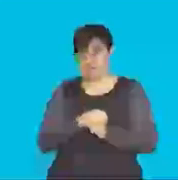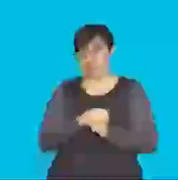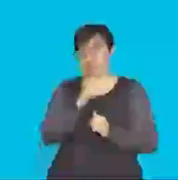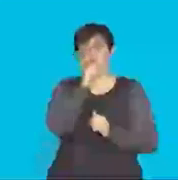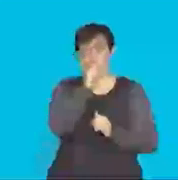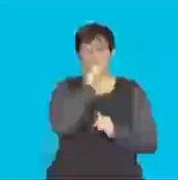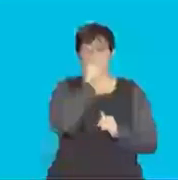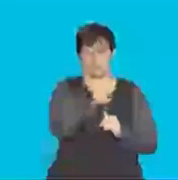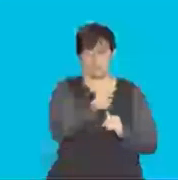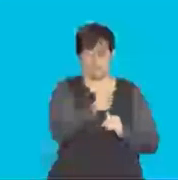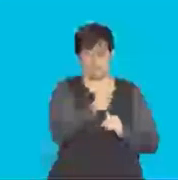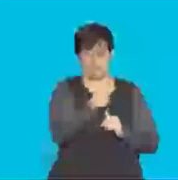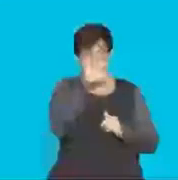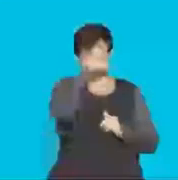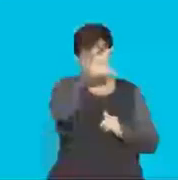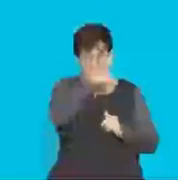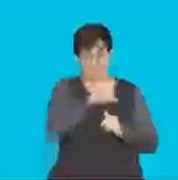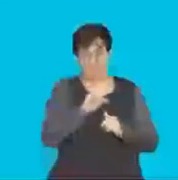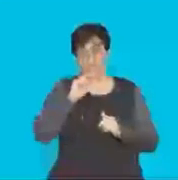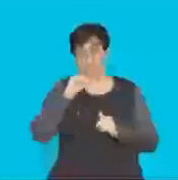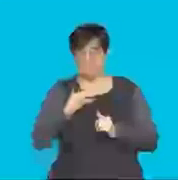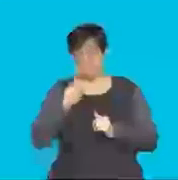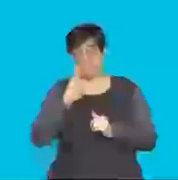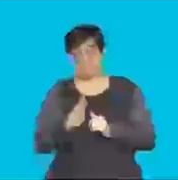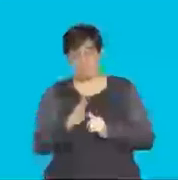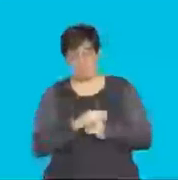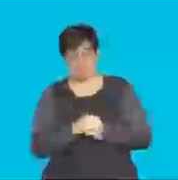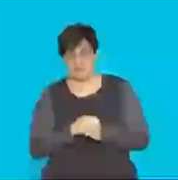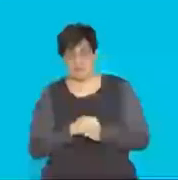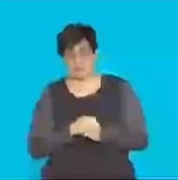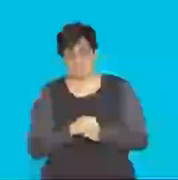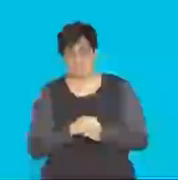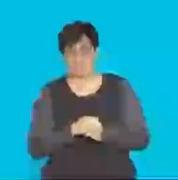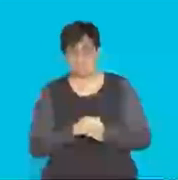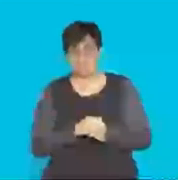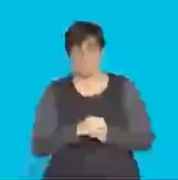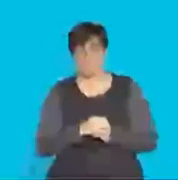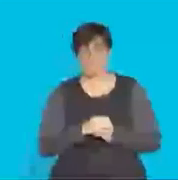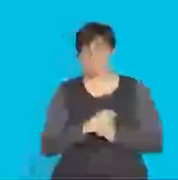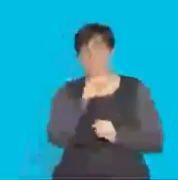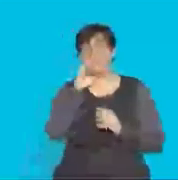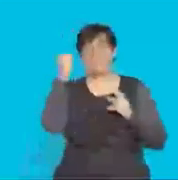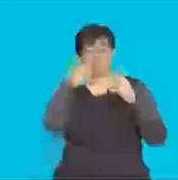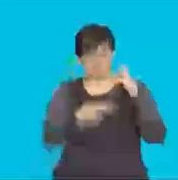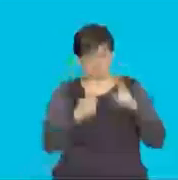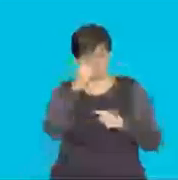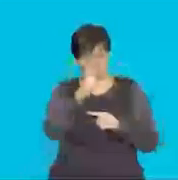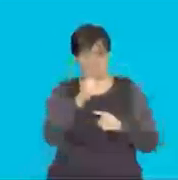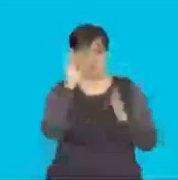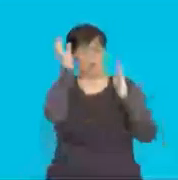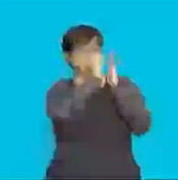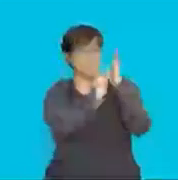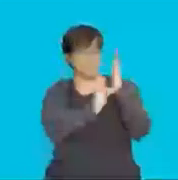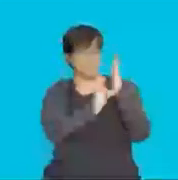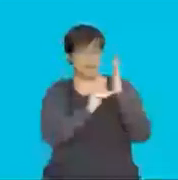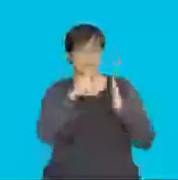Use the letters B capital and B small as indicated above and write